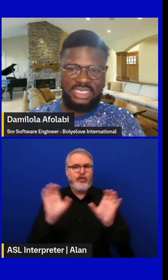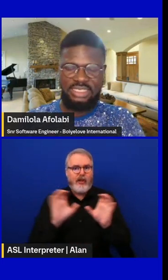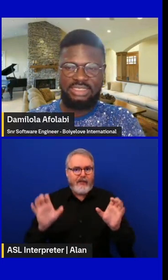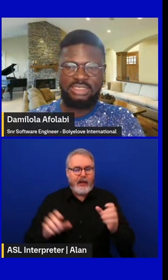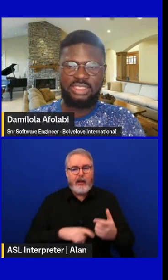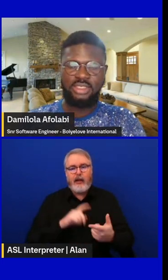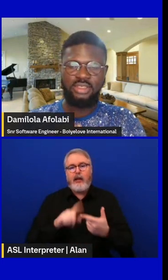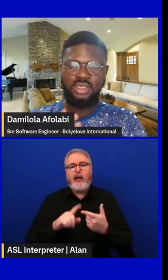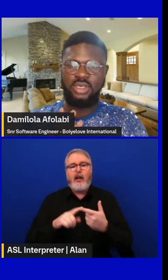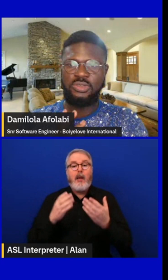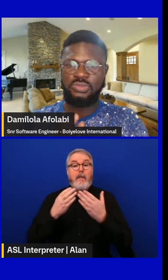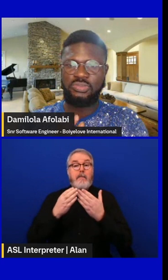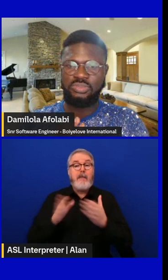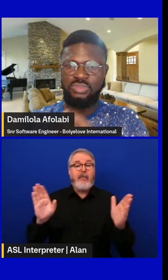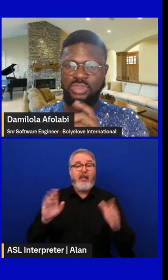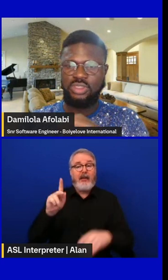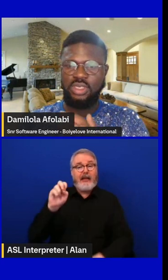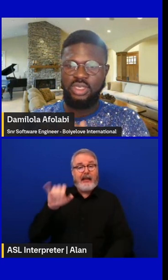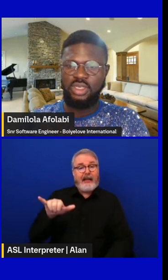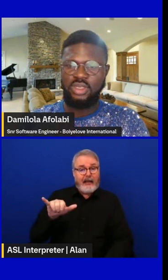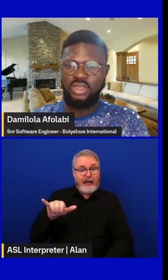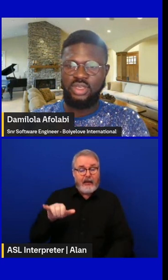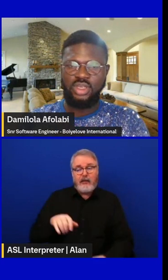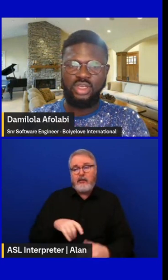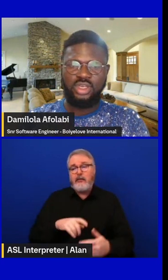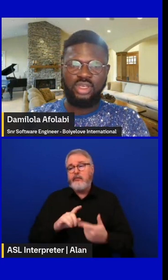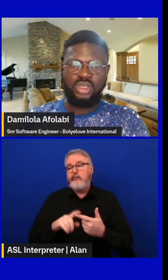public keys.